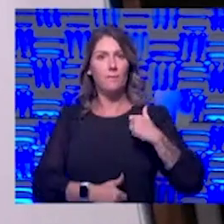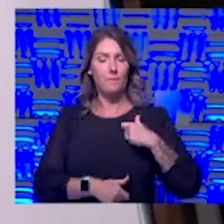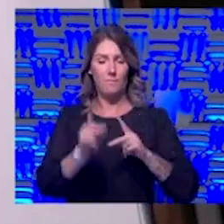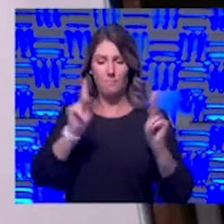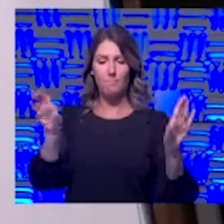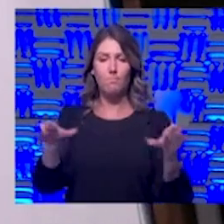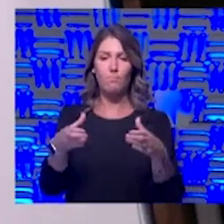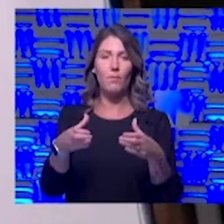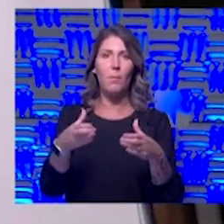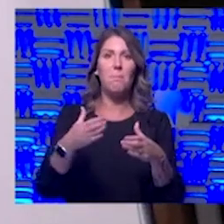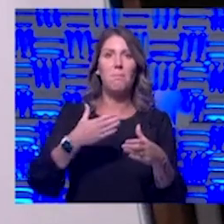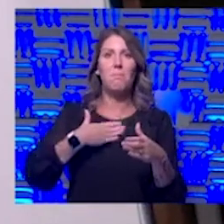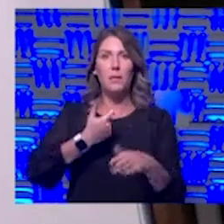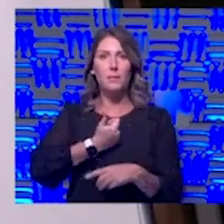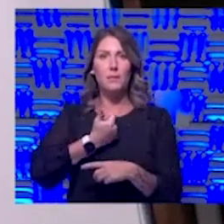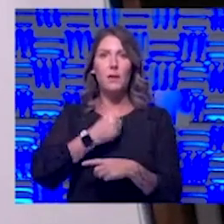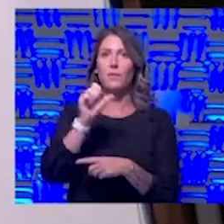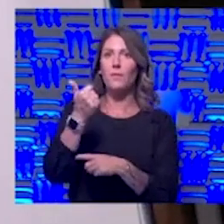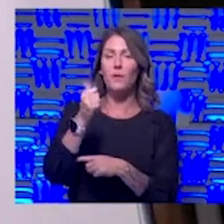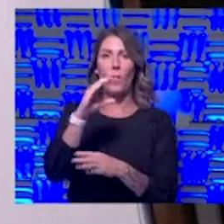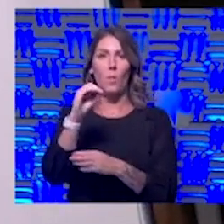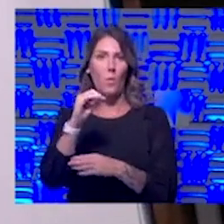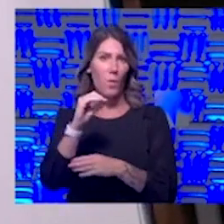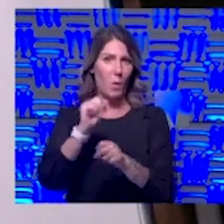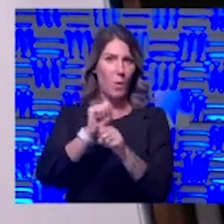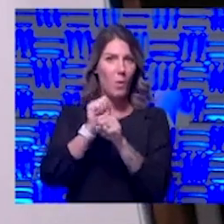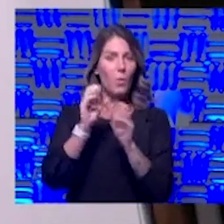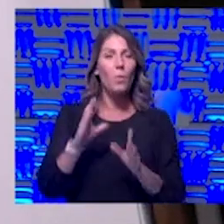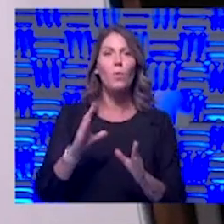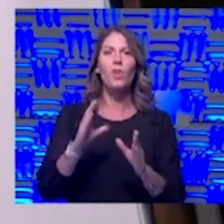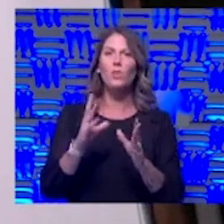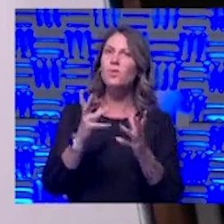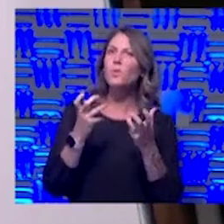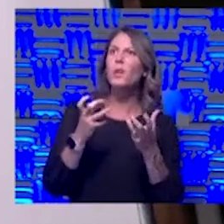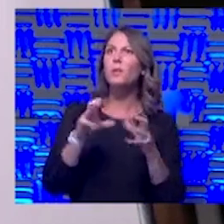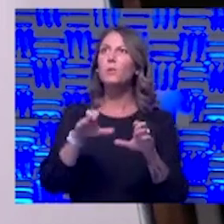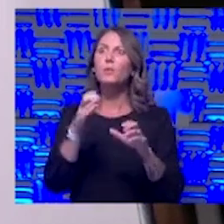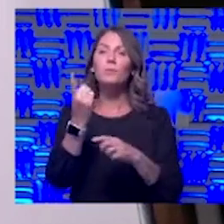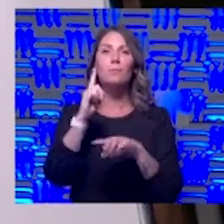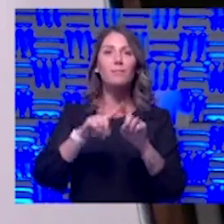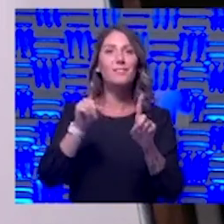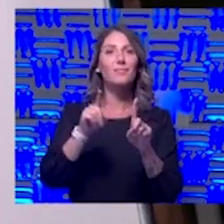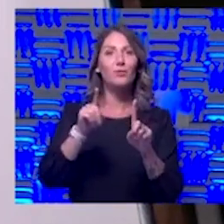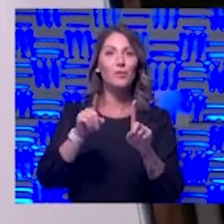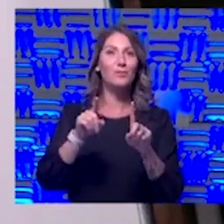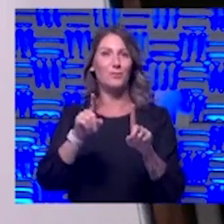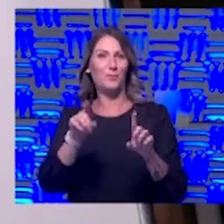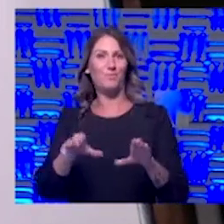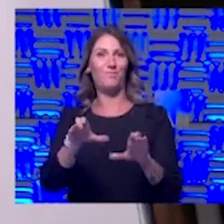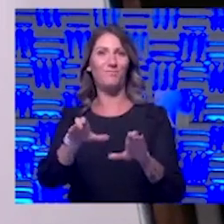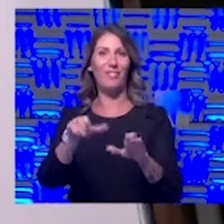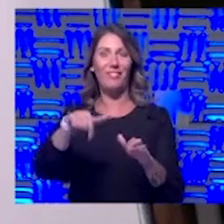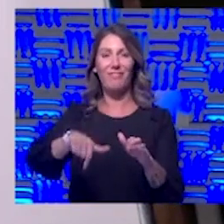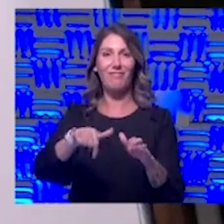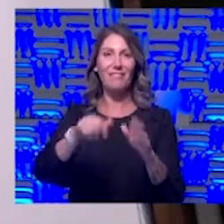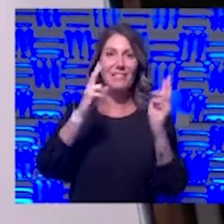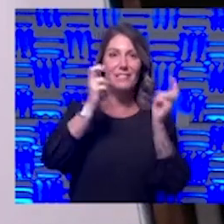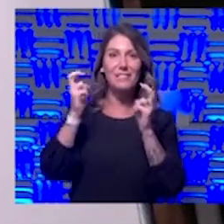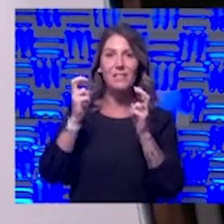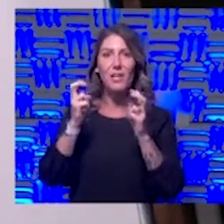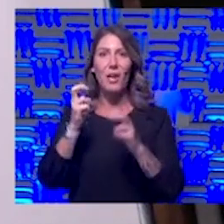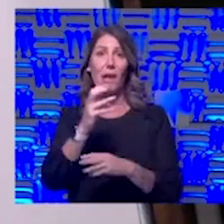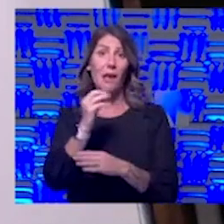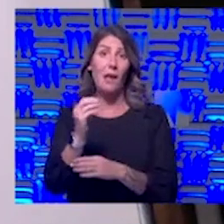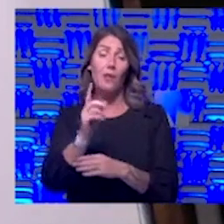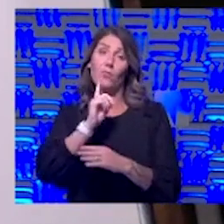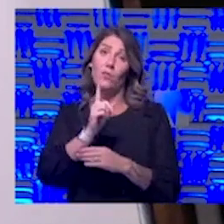co-founders decided that we wanted to try something a little bit different to treat this issue. And that was how Veterans Community Project was kind of